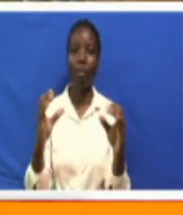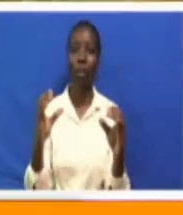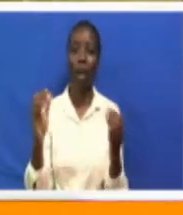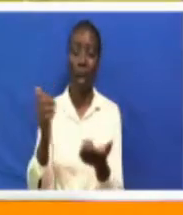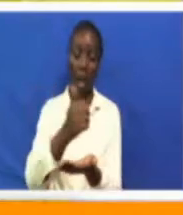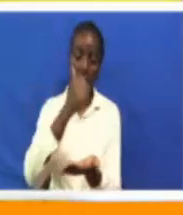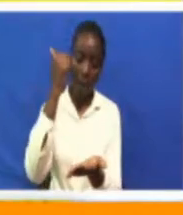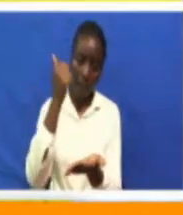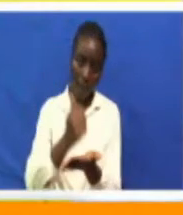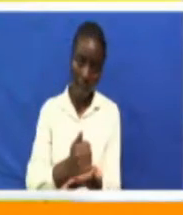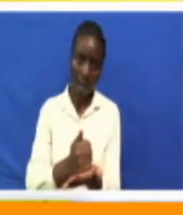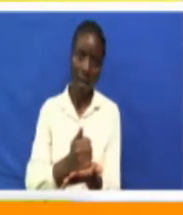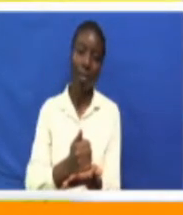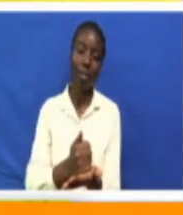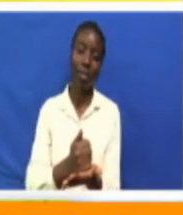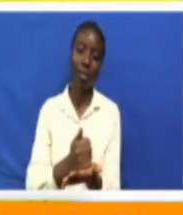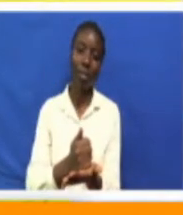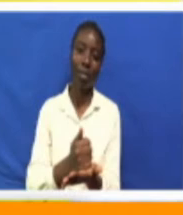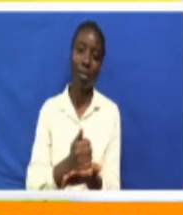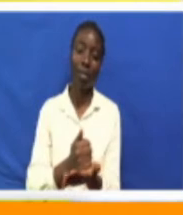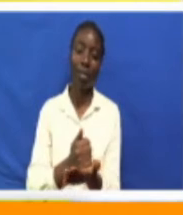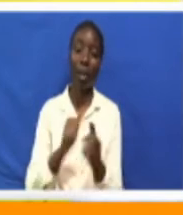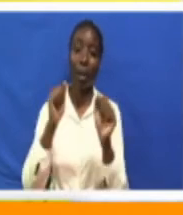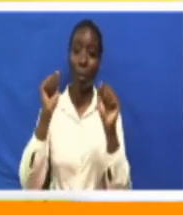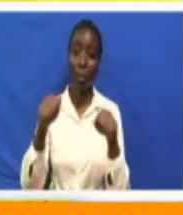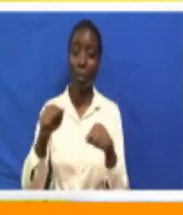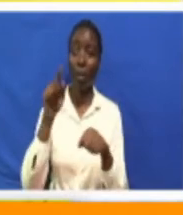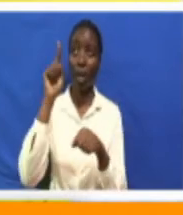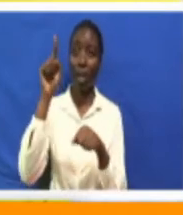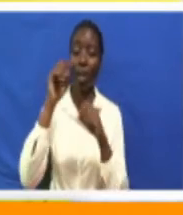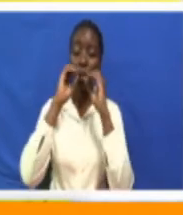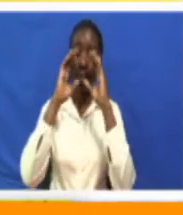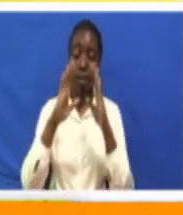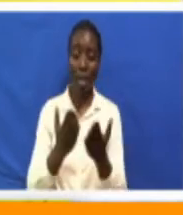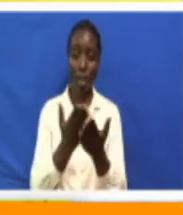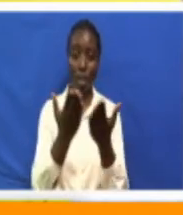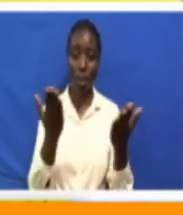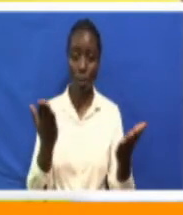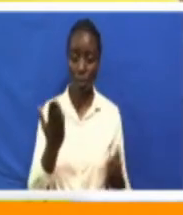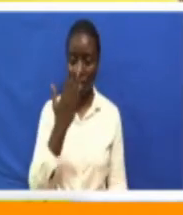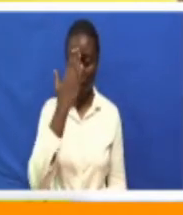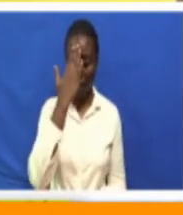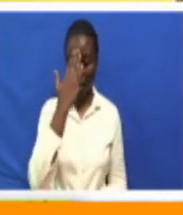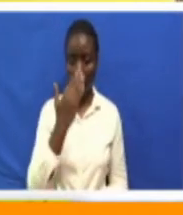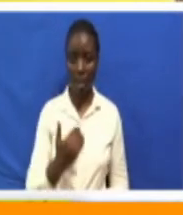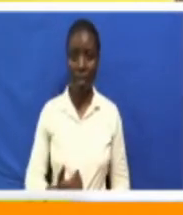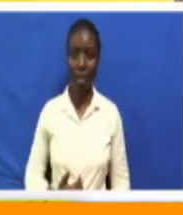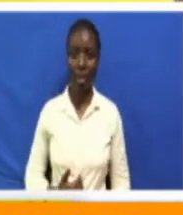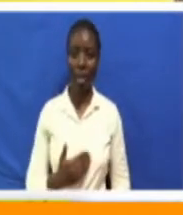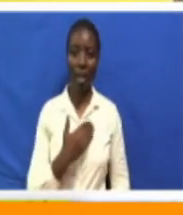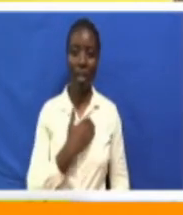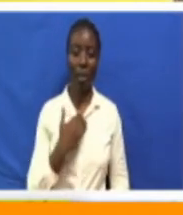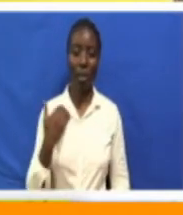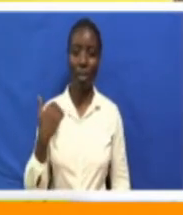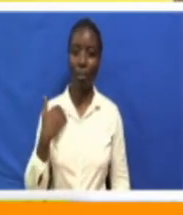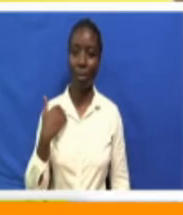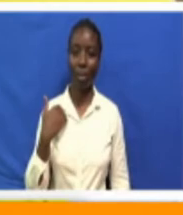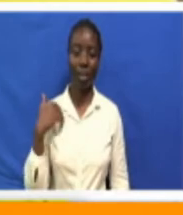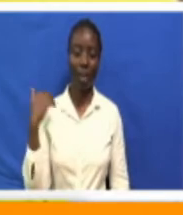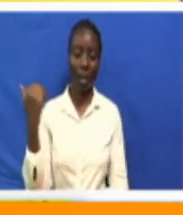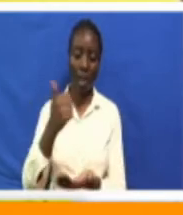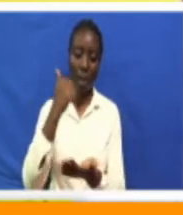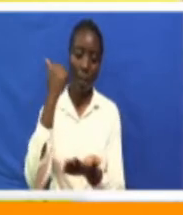amen and made him he bless you the name of the father and the Son and the Holy